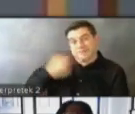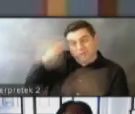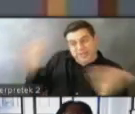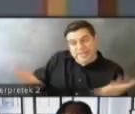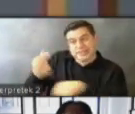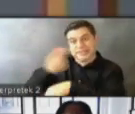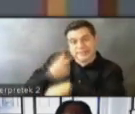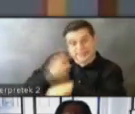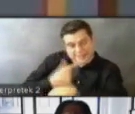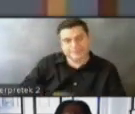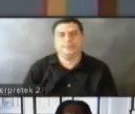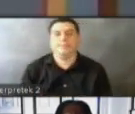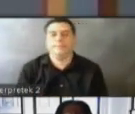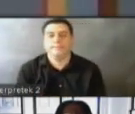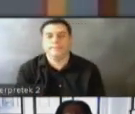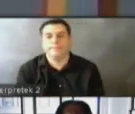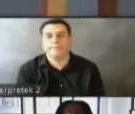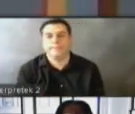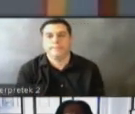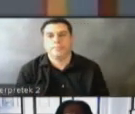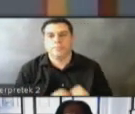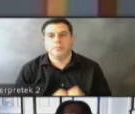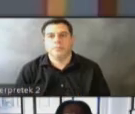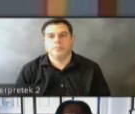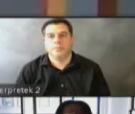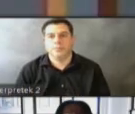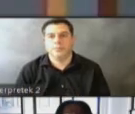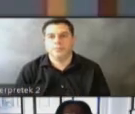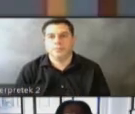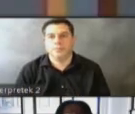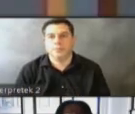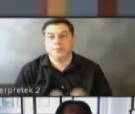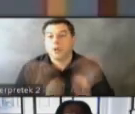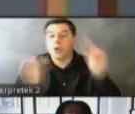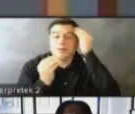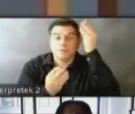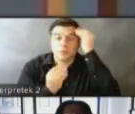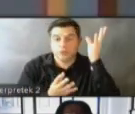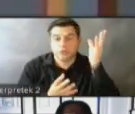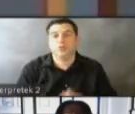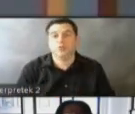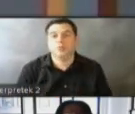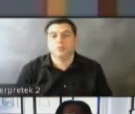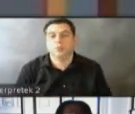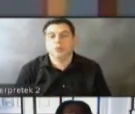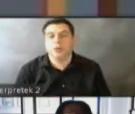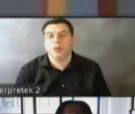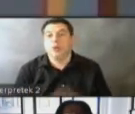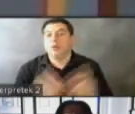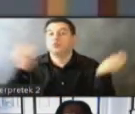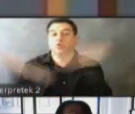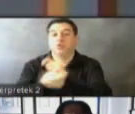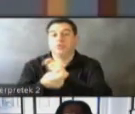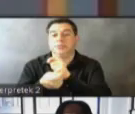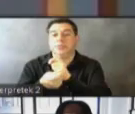there's no big information out there that's going to tell us something different other than what we already know to be the case. We just have to roll up our sleeves and get it done.